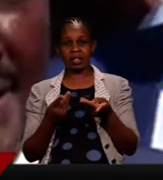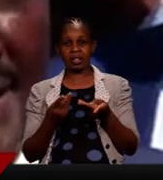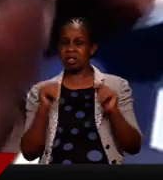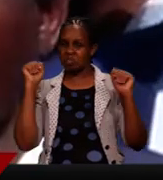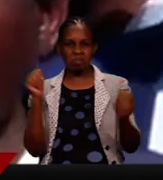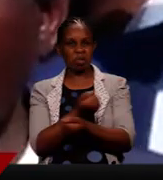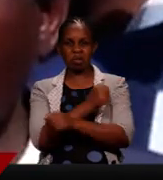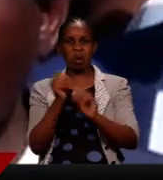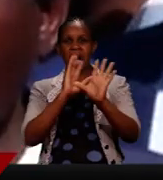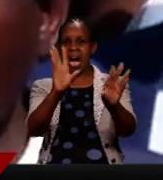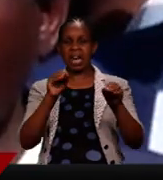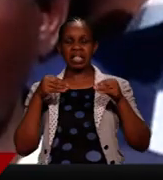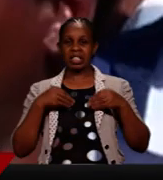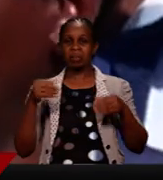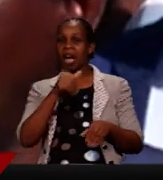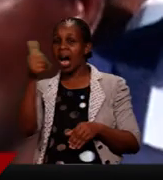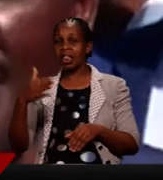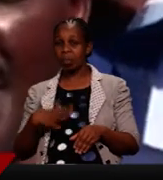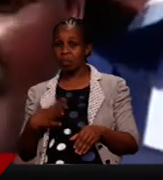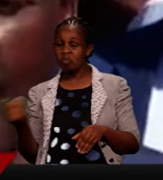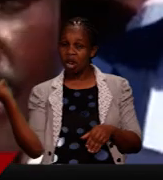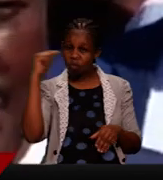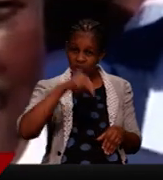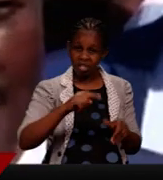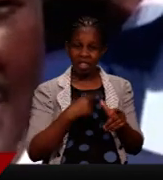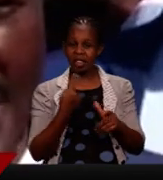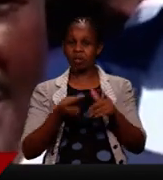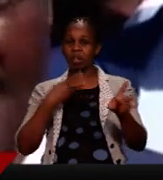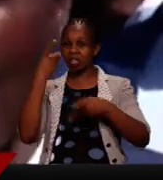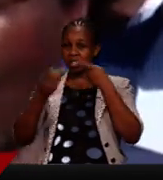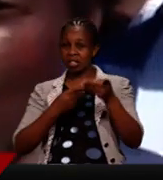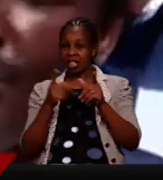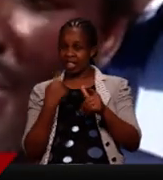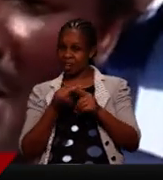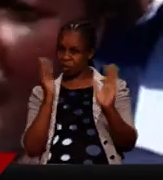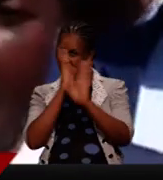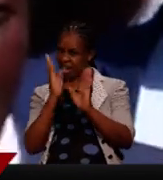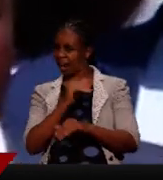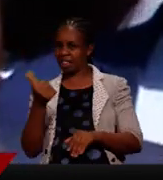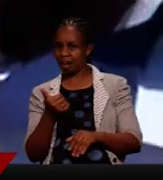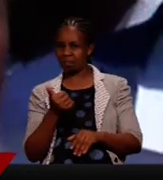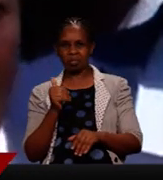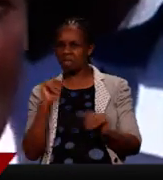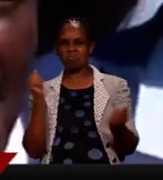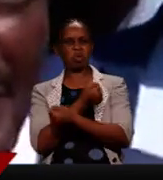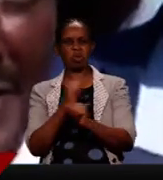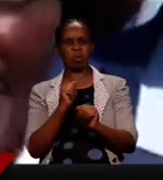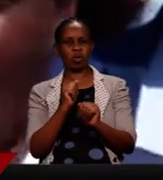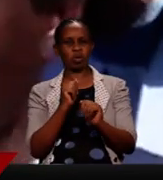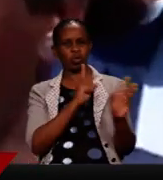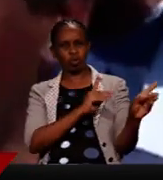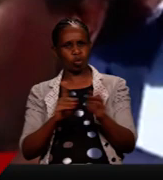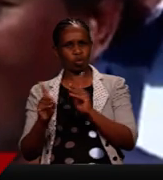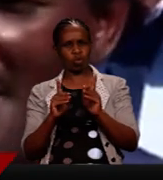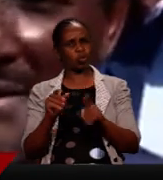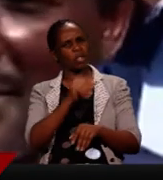kuzungumza, lakini hatutukubali maneno, yani wengine mnakuja kwa meza wanazungumza na wewe na waficha mengine hapa.